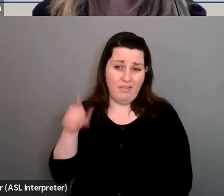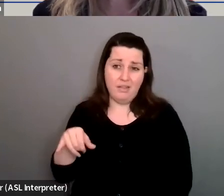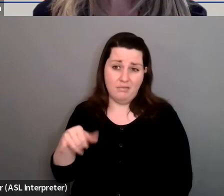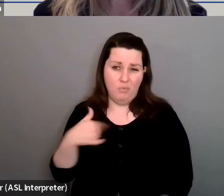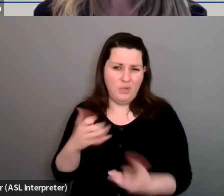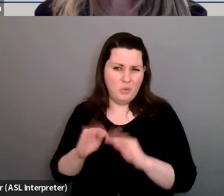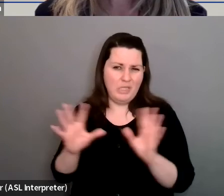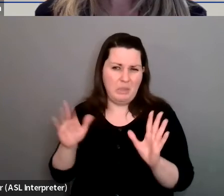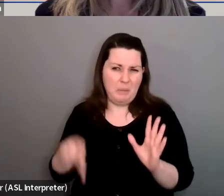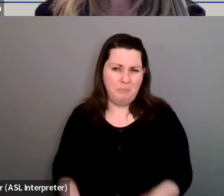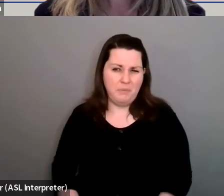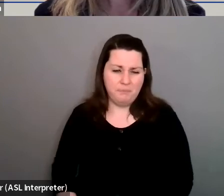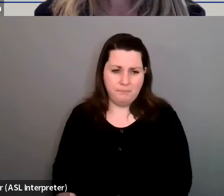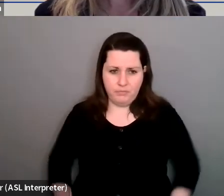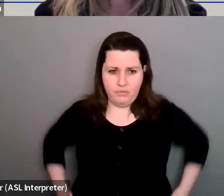up.